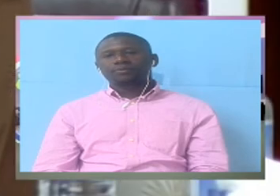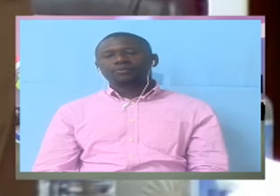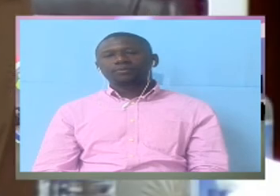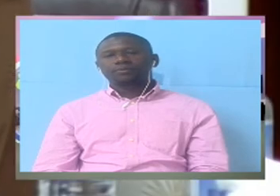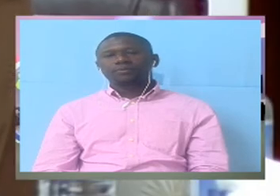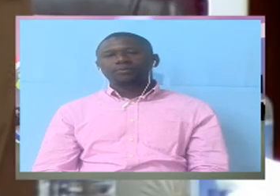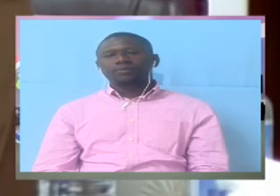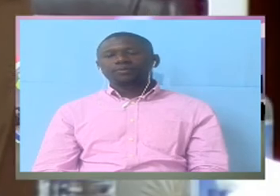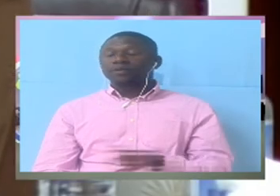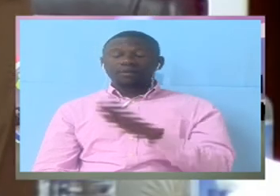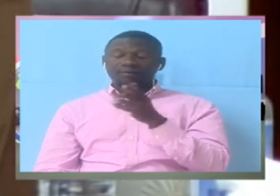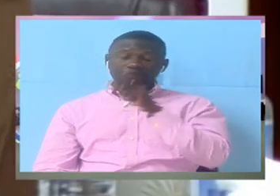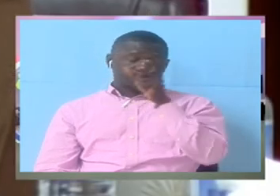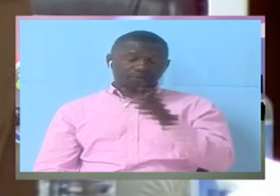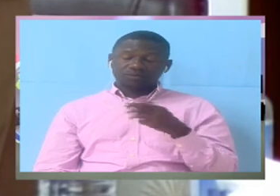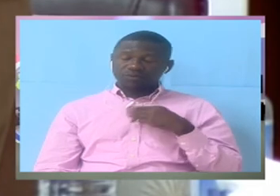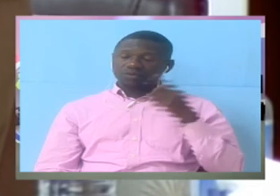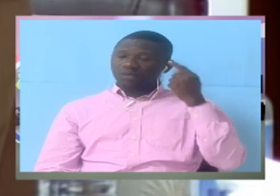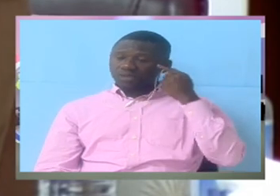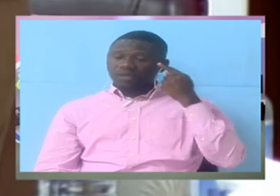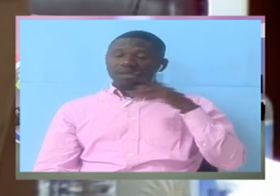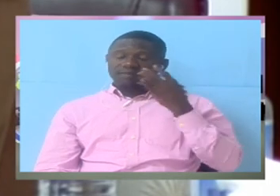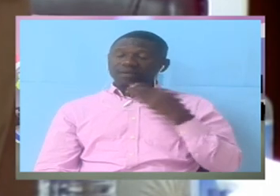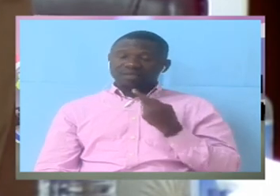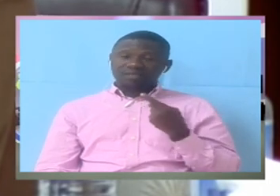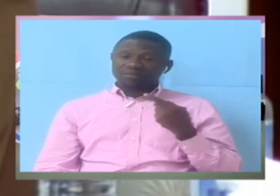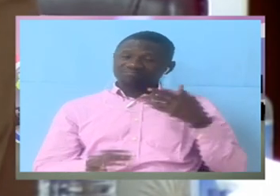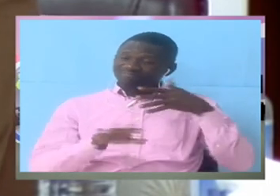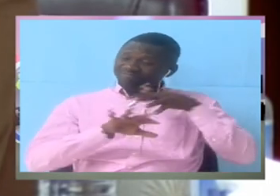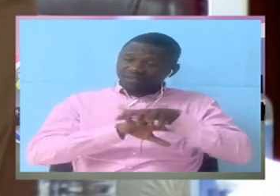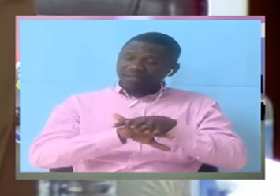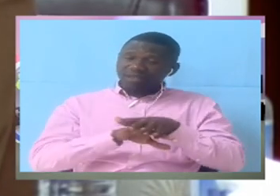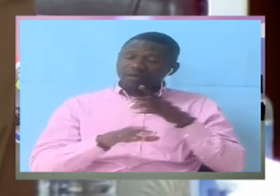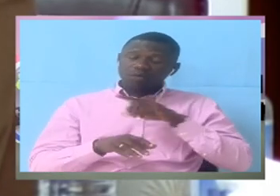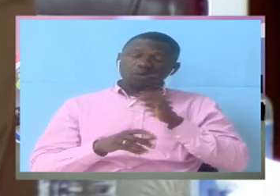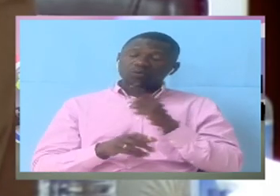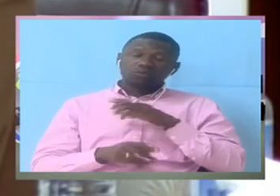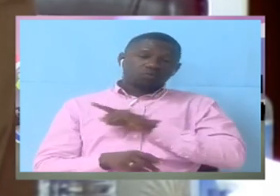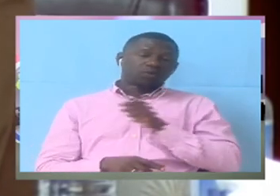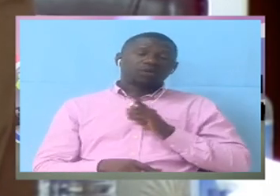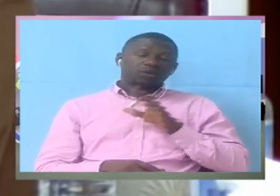Everybody would hear it if there is any interference with what we are doing.